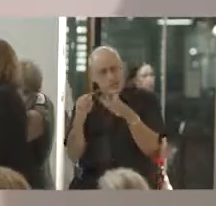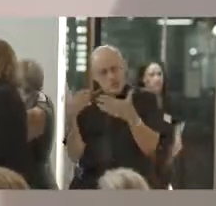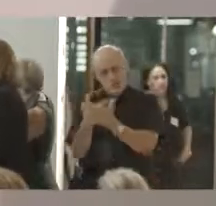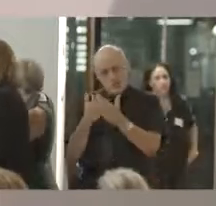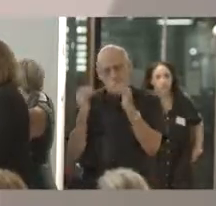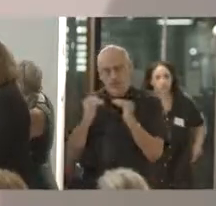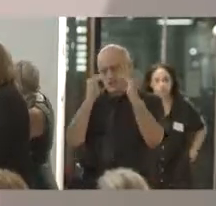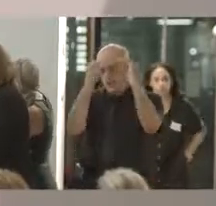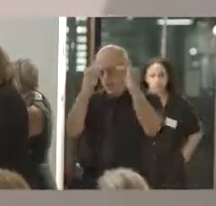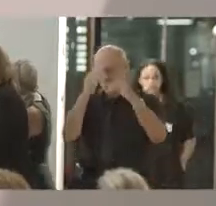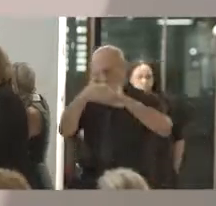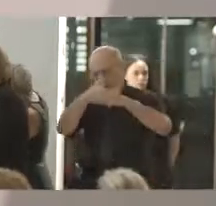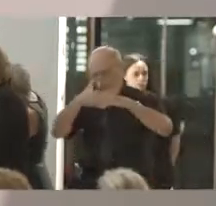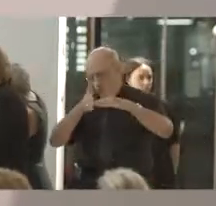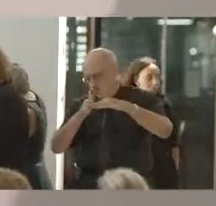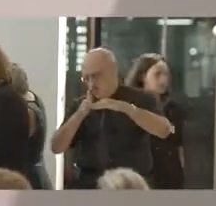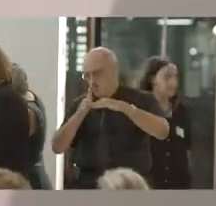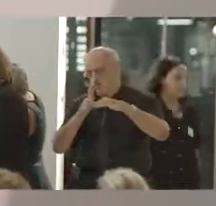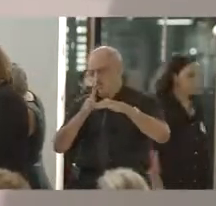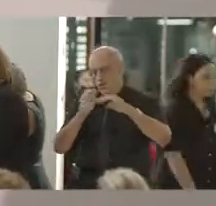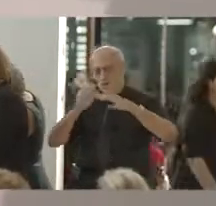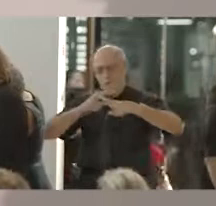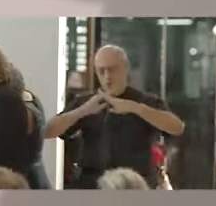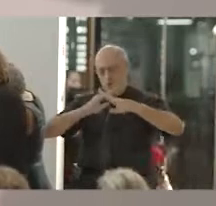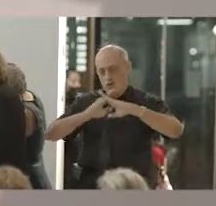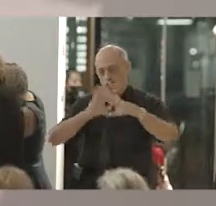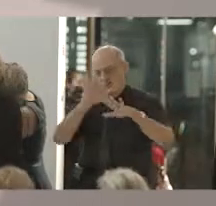new elevation edge, a barrier